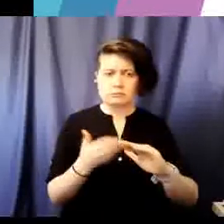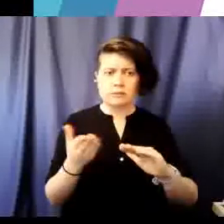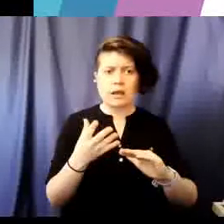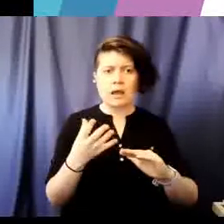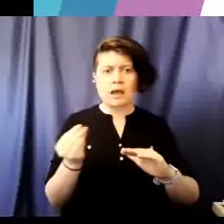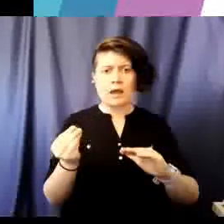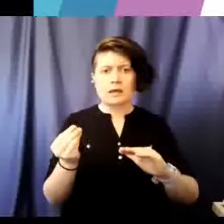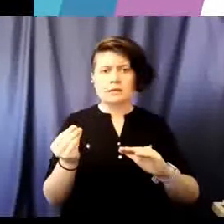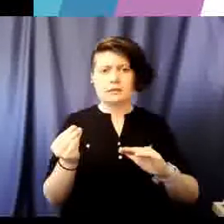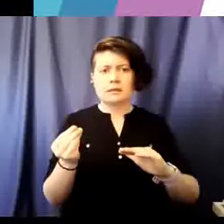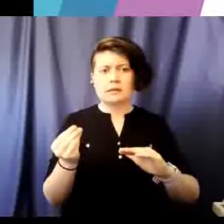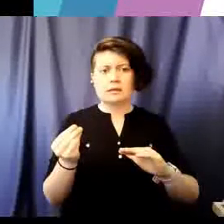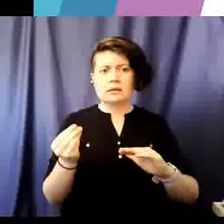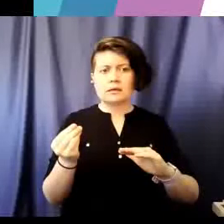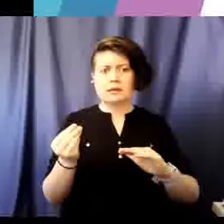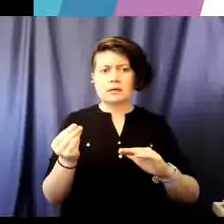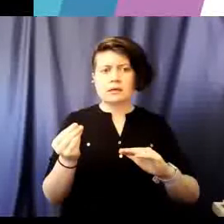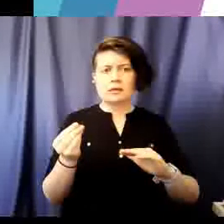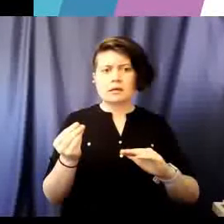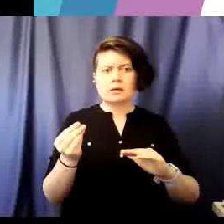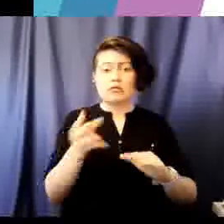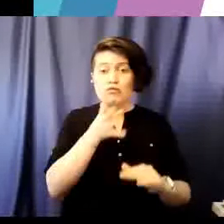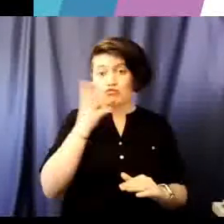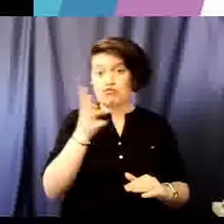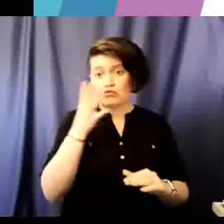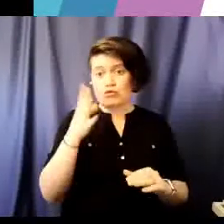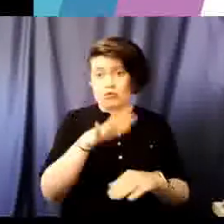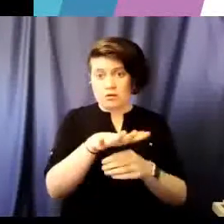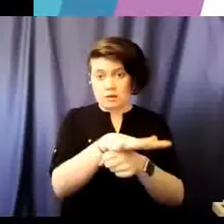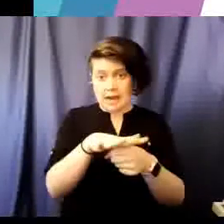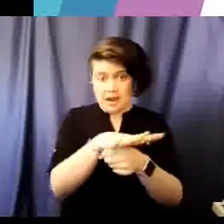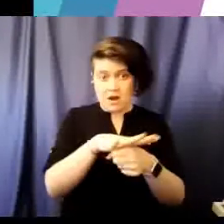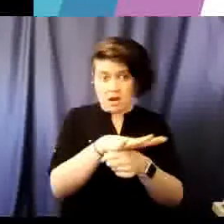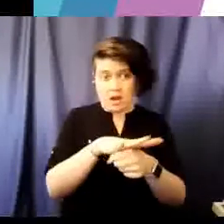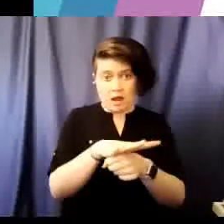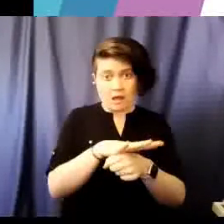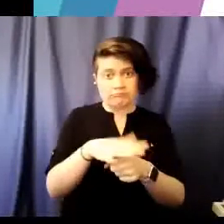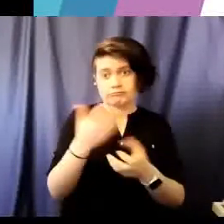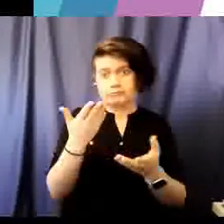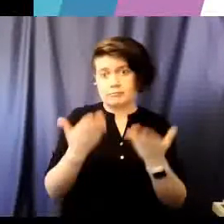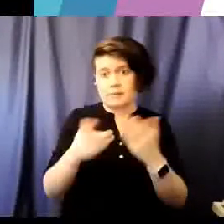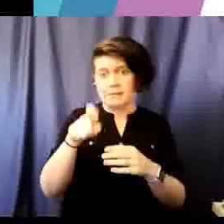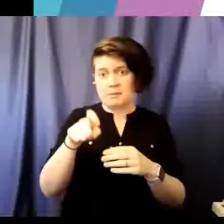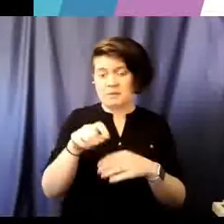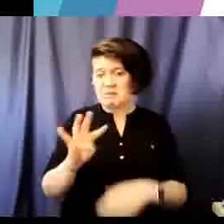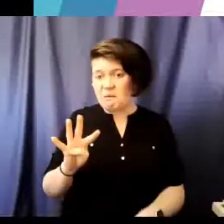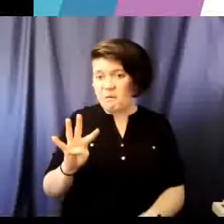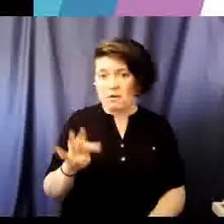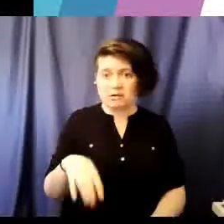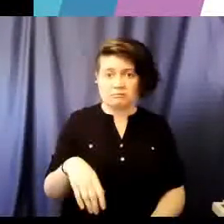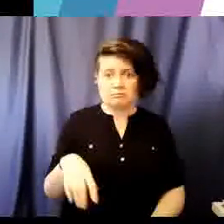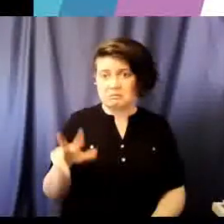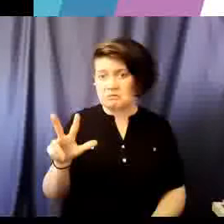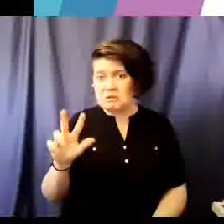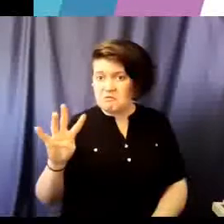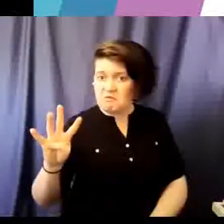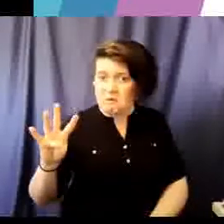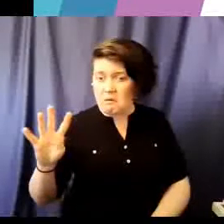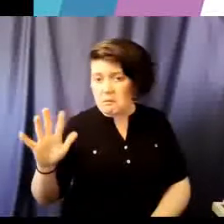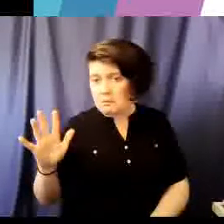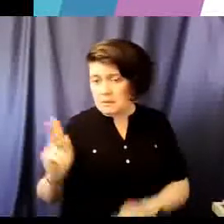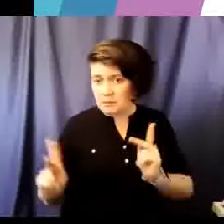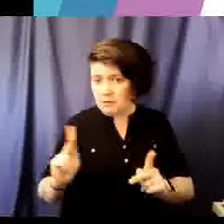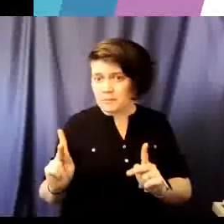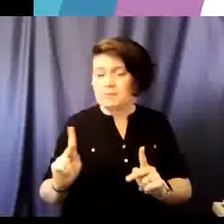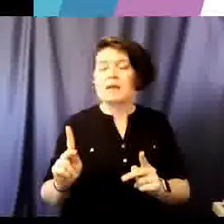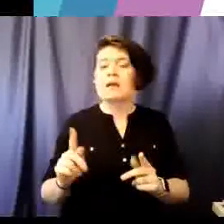might be a reality in real settings, until a repertoire or a reputation for the group can be